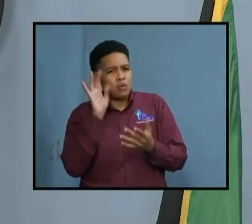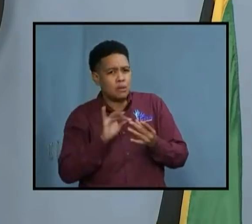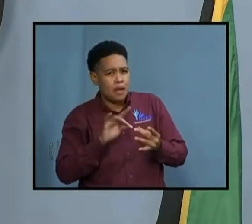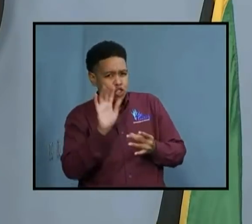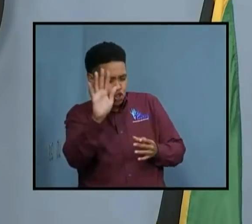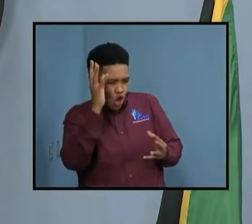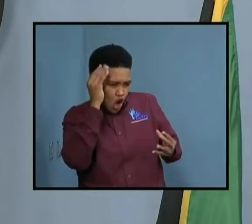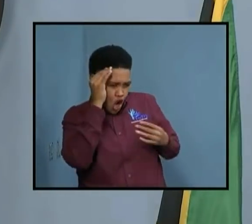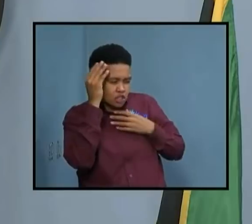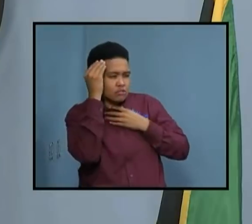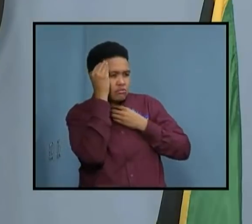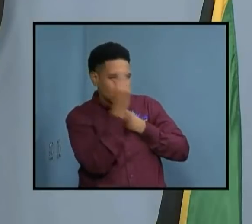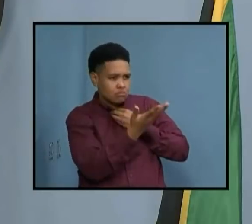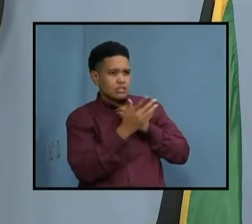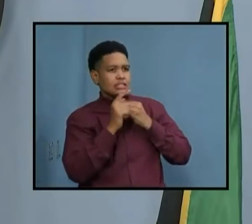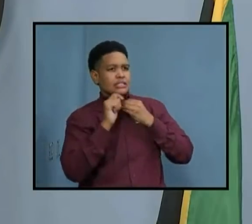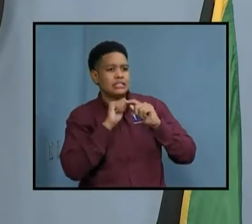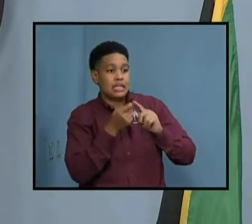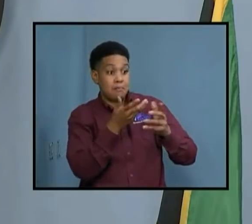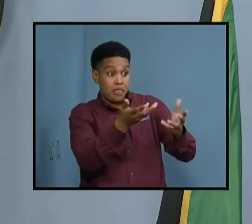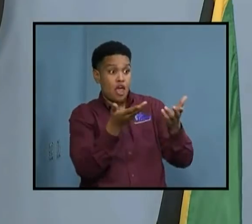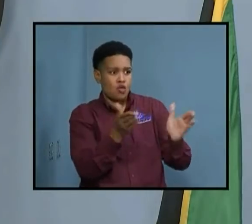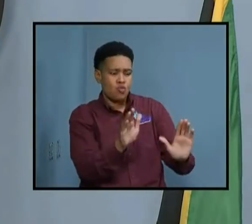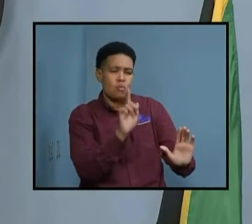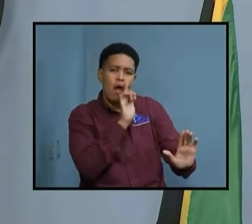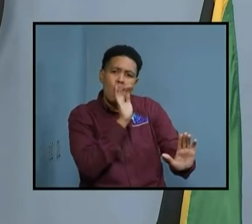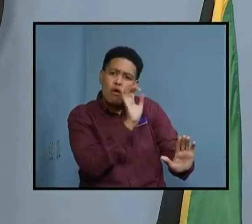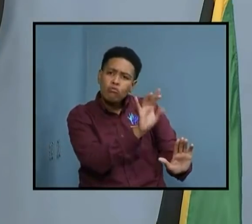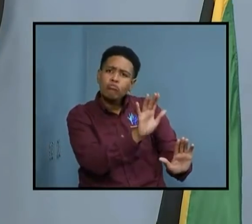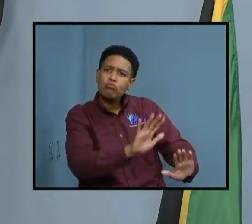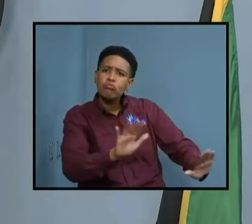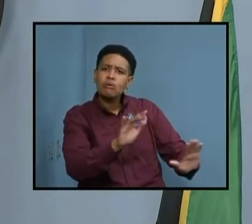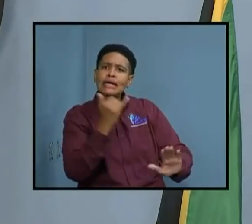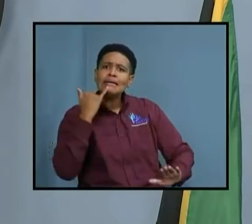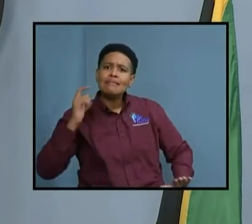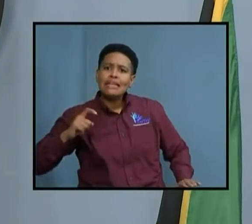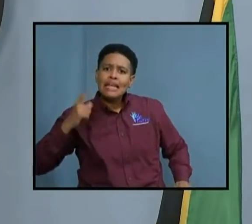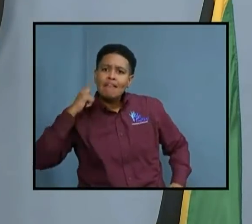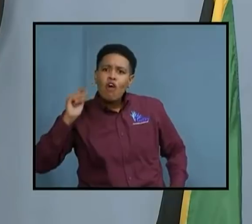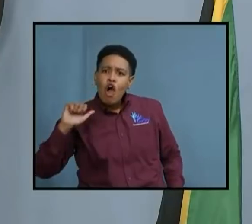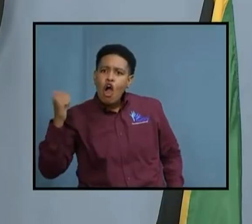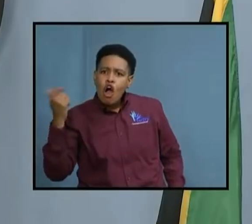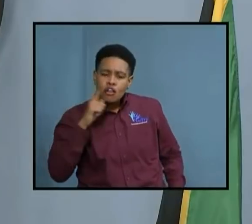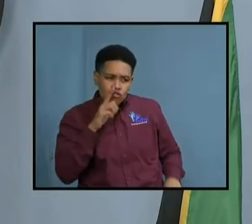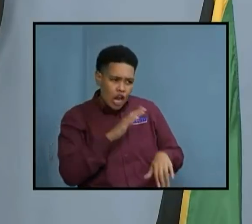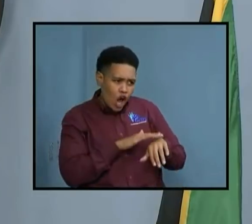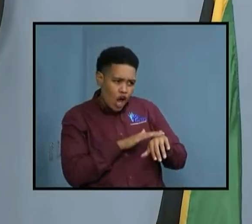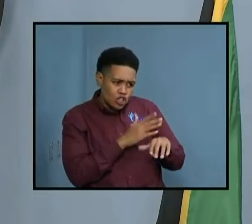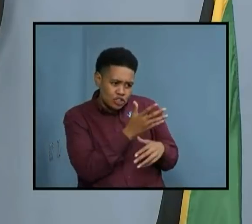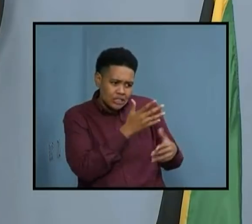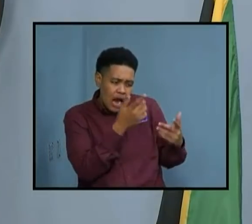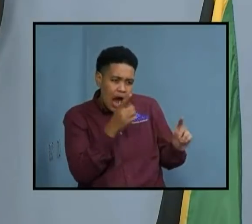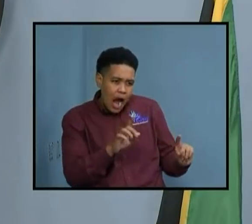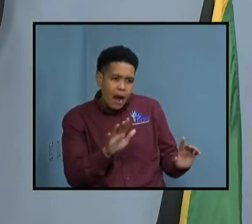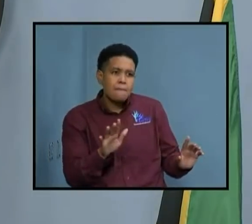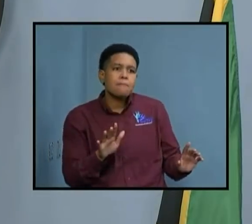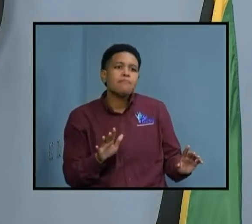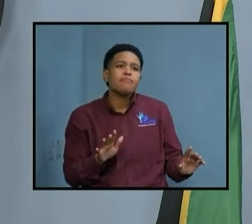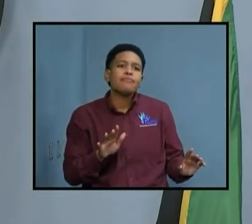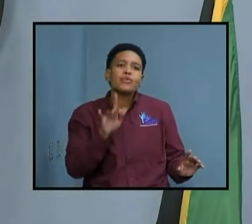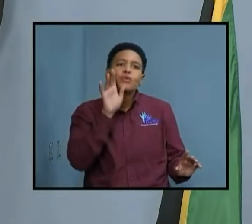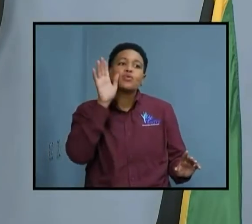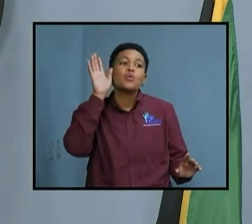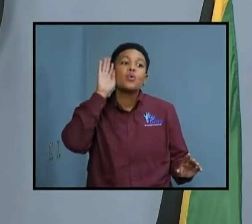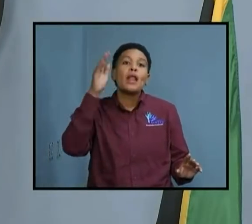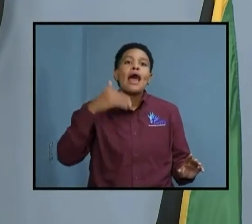concern to the team. They're here in the room. And if there is now a need for another consultation, there certainly